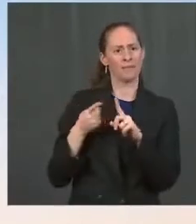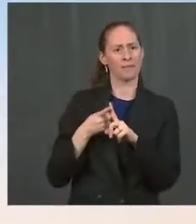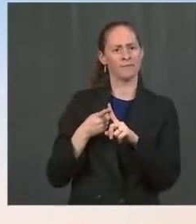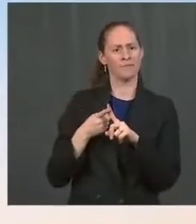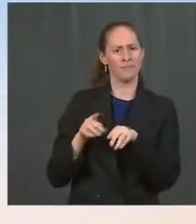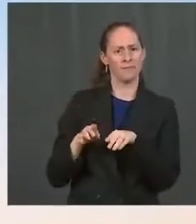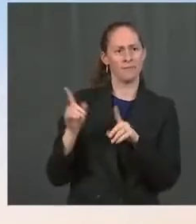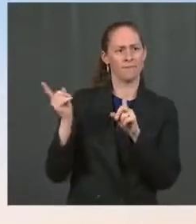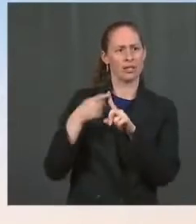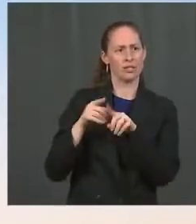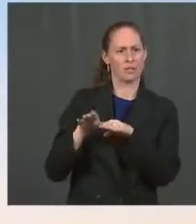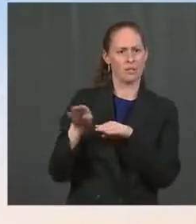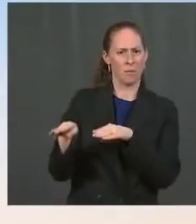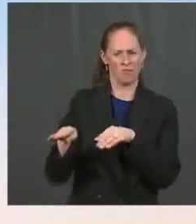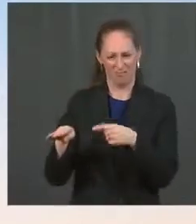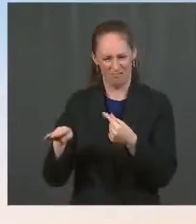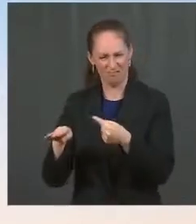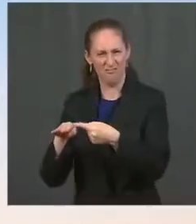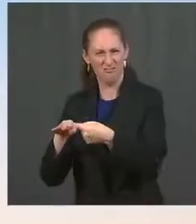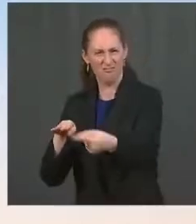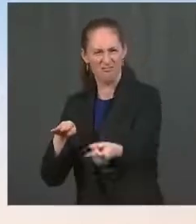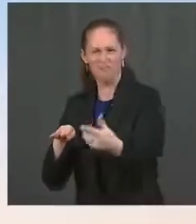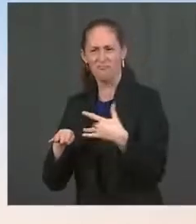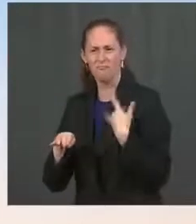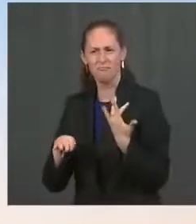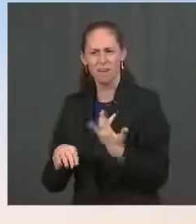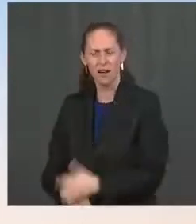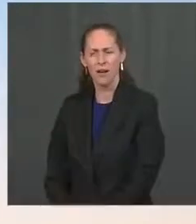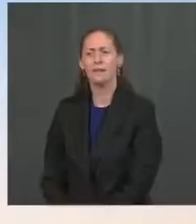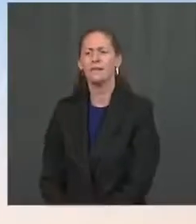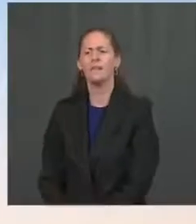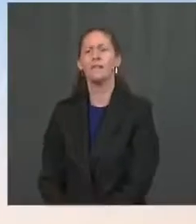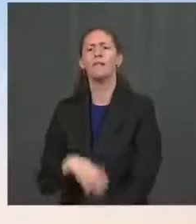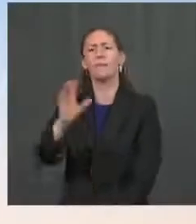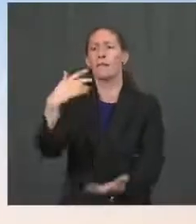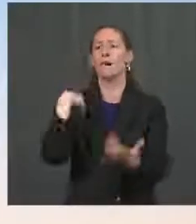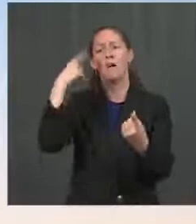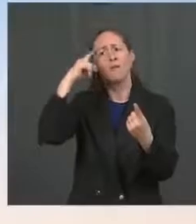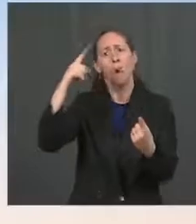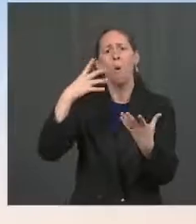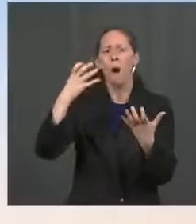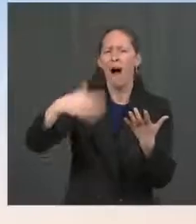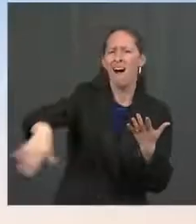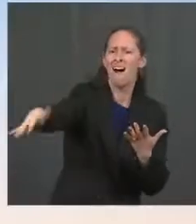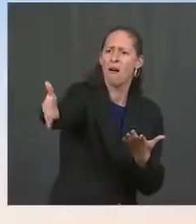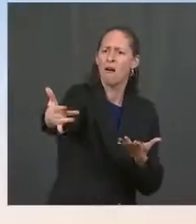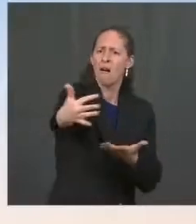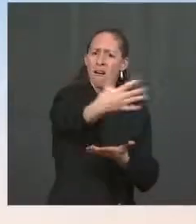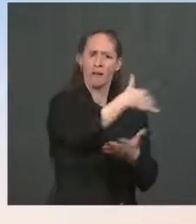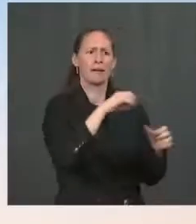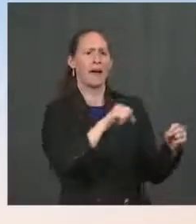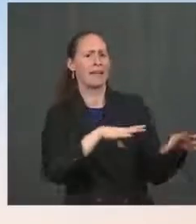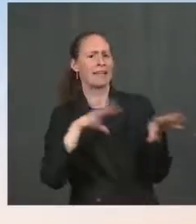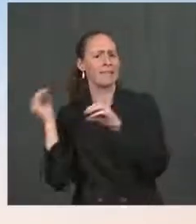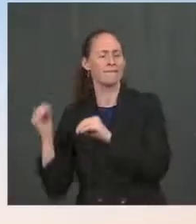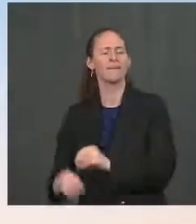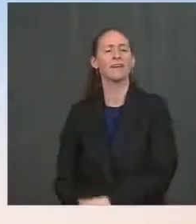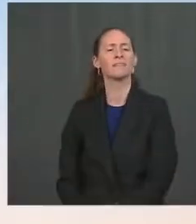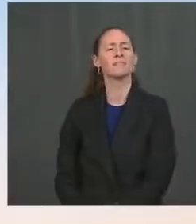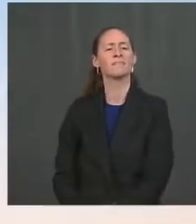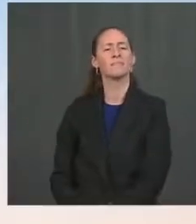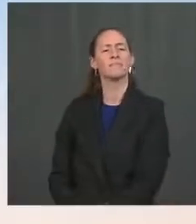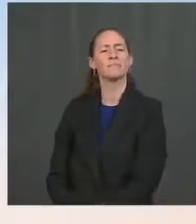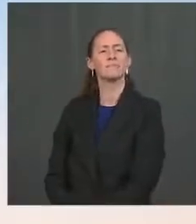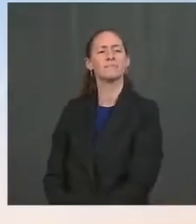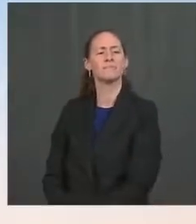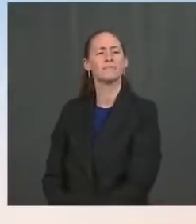does the vaccine mandate include every business that gets a government contract? There are going to be additional details that